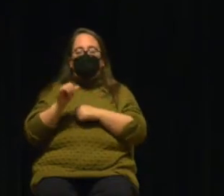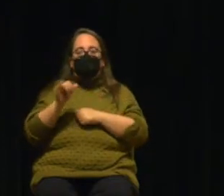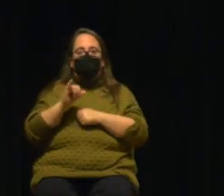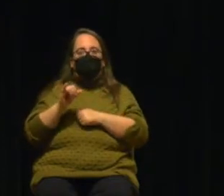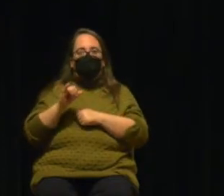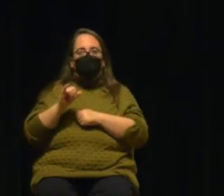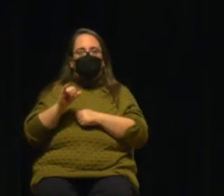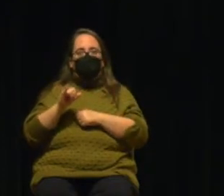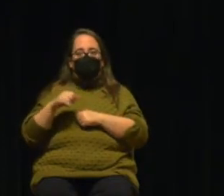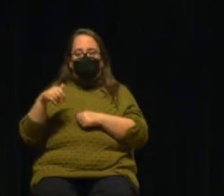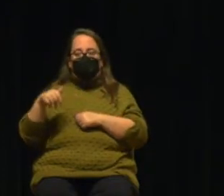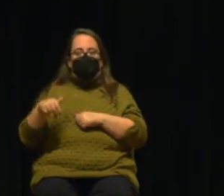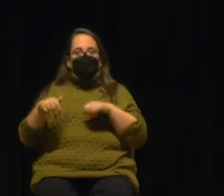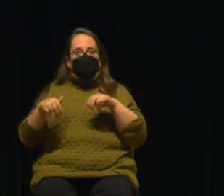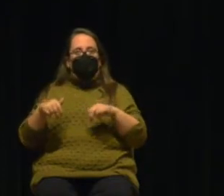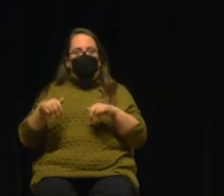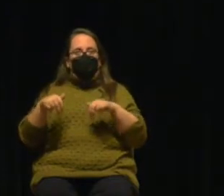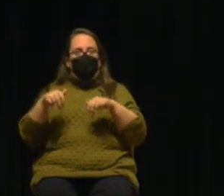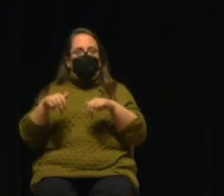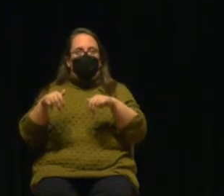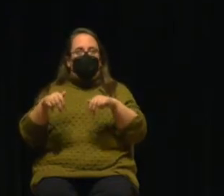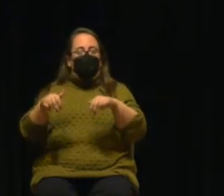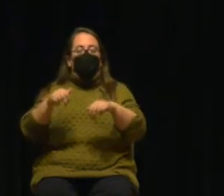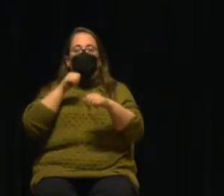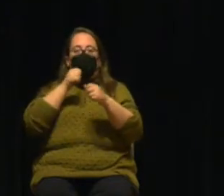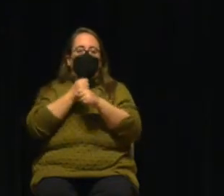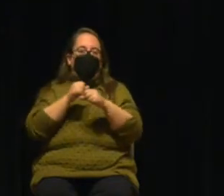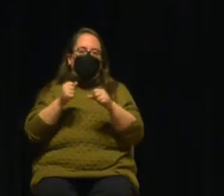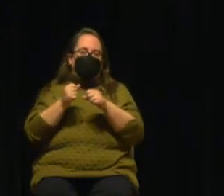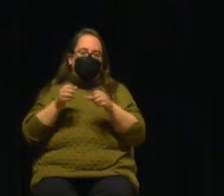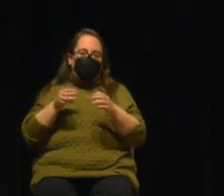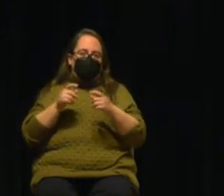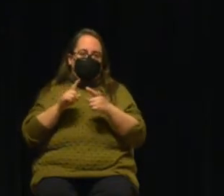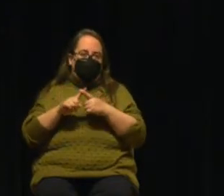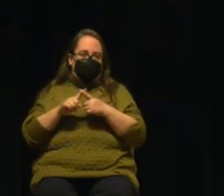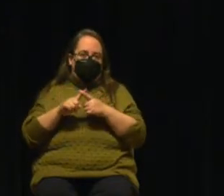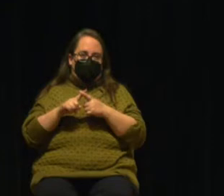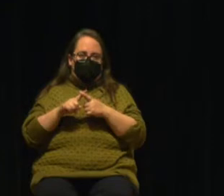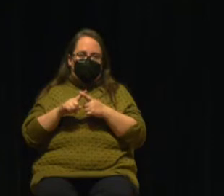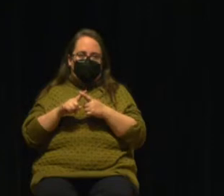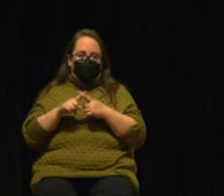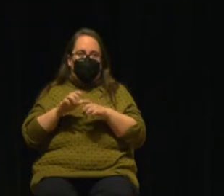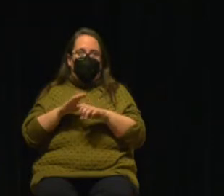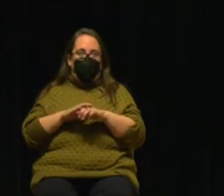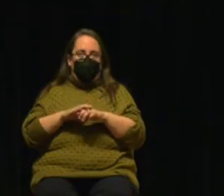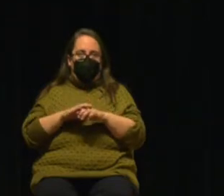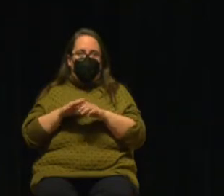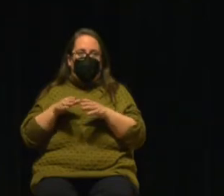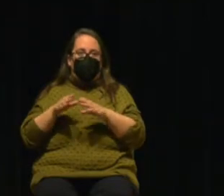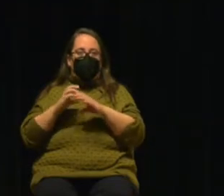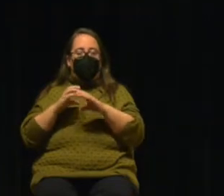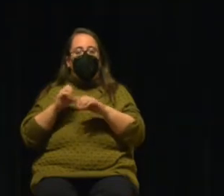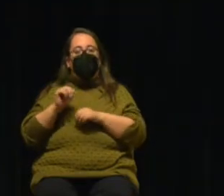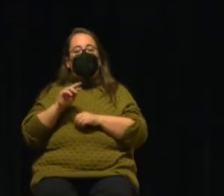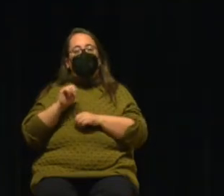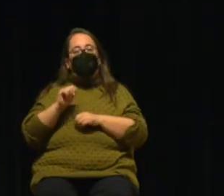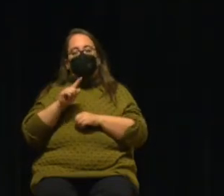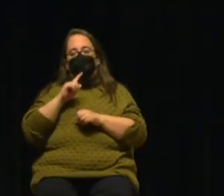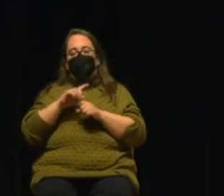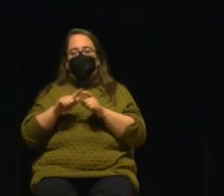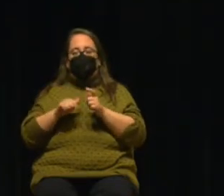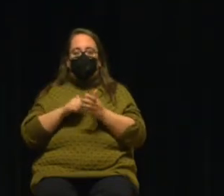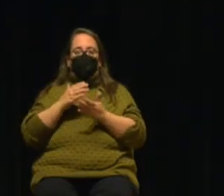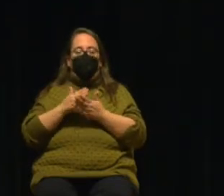on a platform like this is not the safest way to ride in a streetcar. Still was committed to the ending of